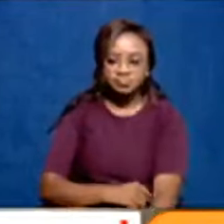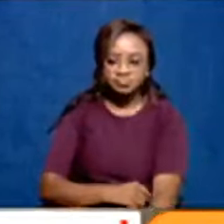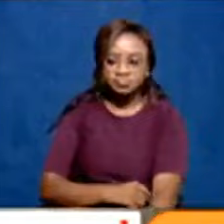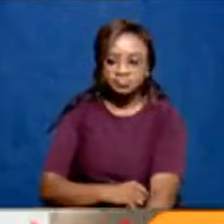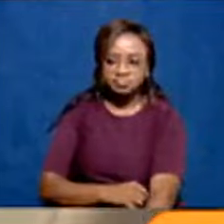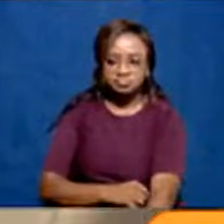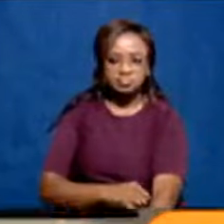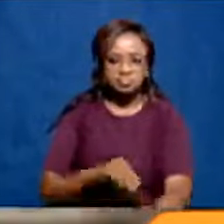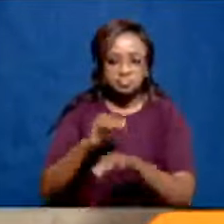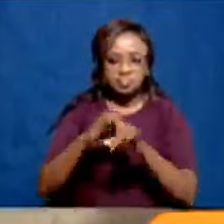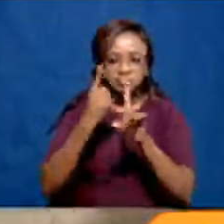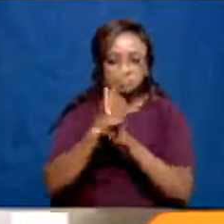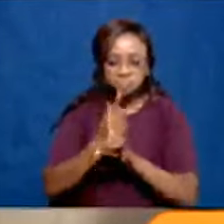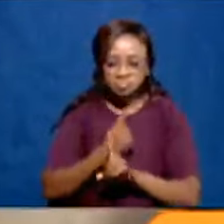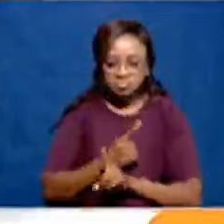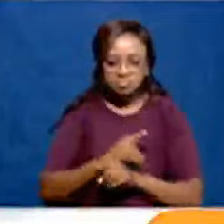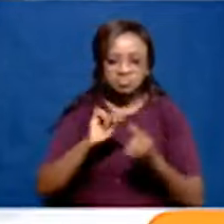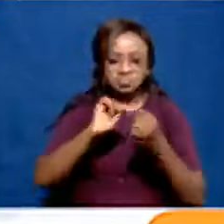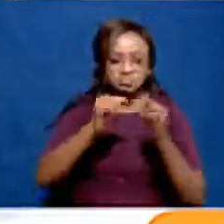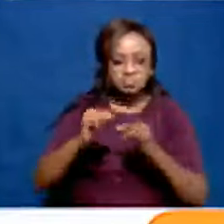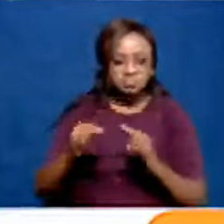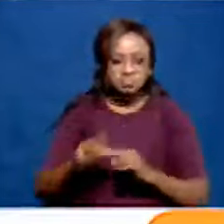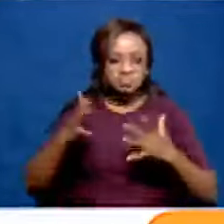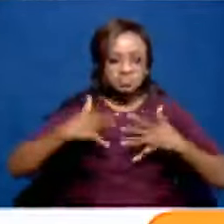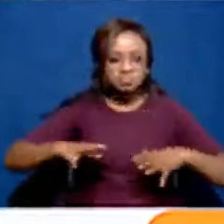on various injured individuals